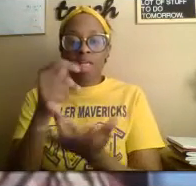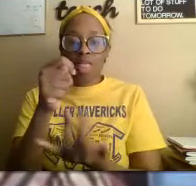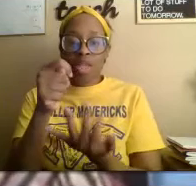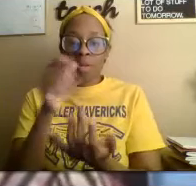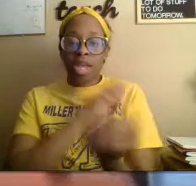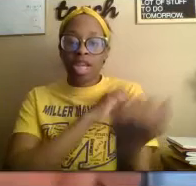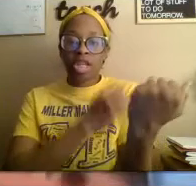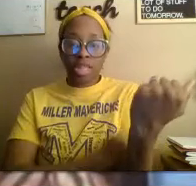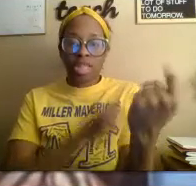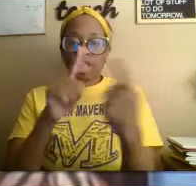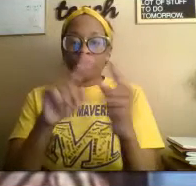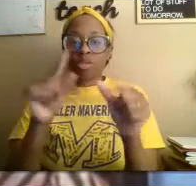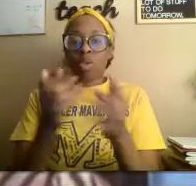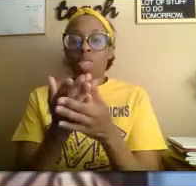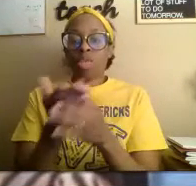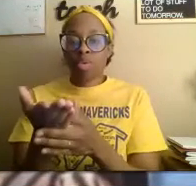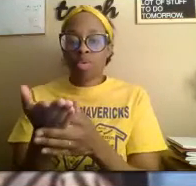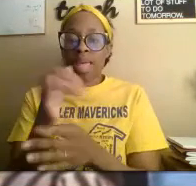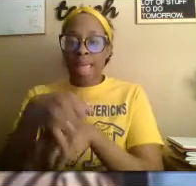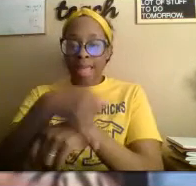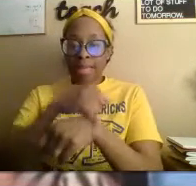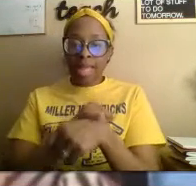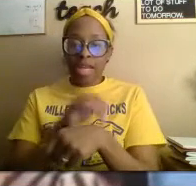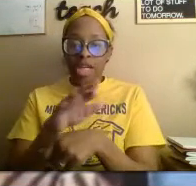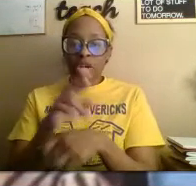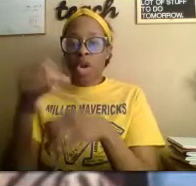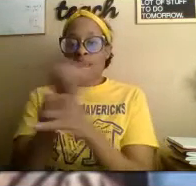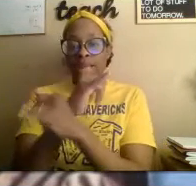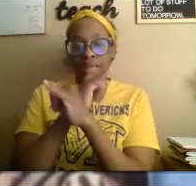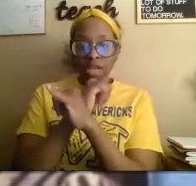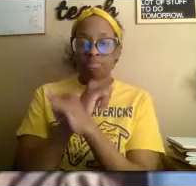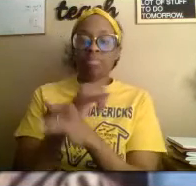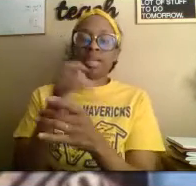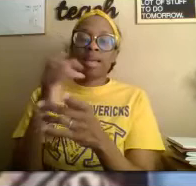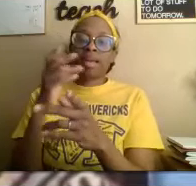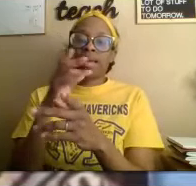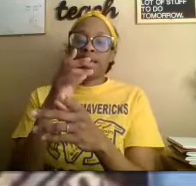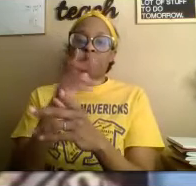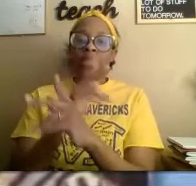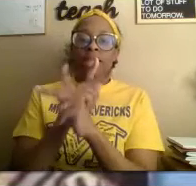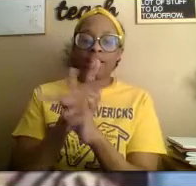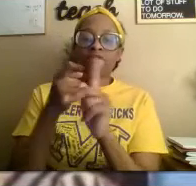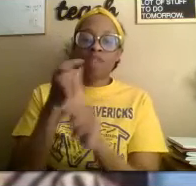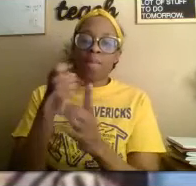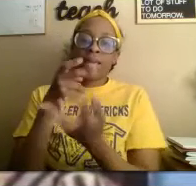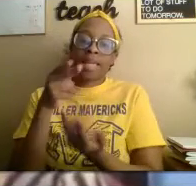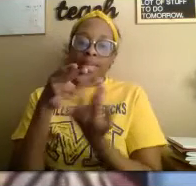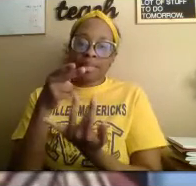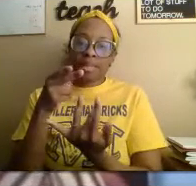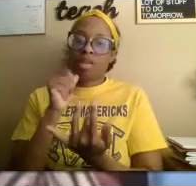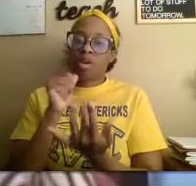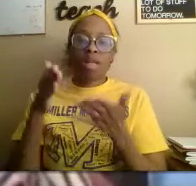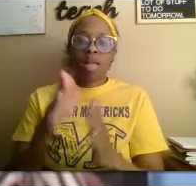and insulators stop that thermal energy, or they insulate the thermal energy. They do not allow it to pass through.